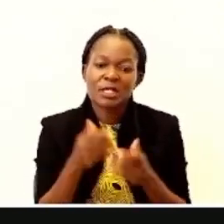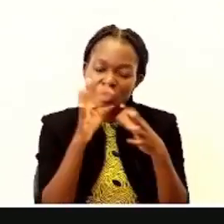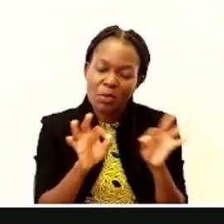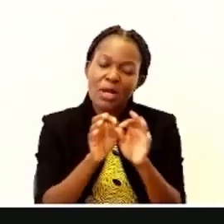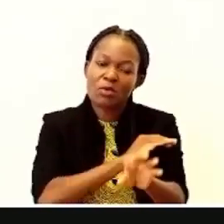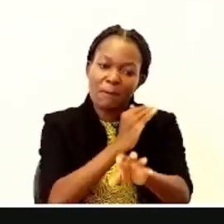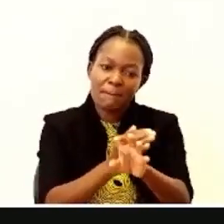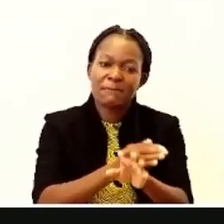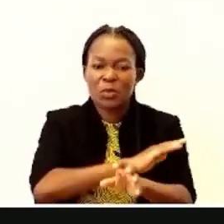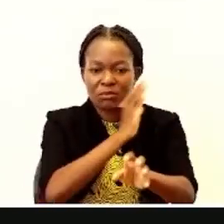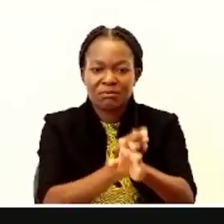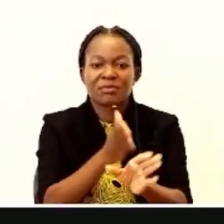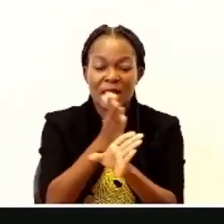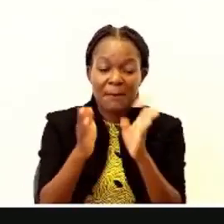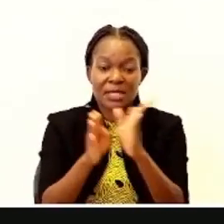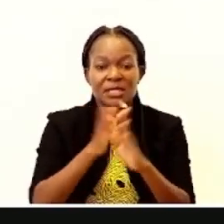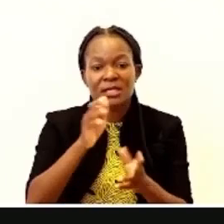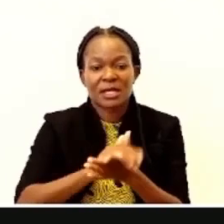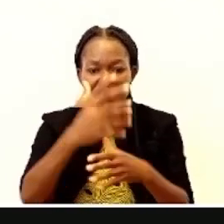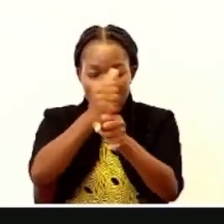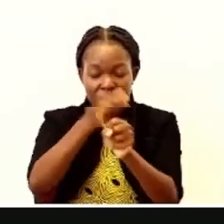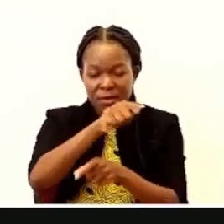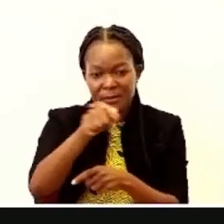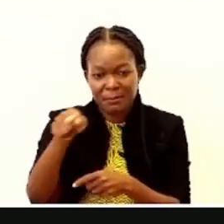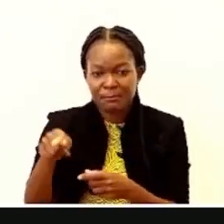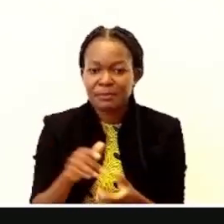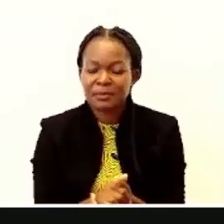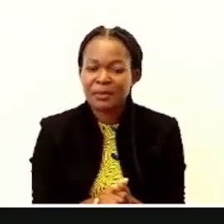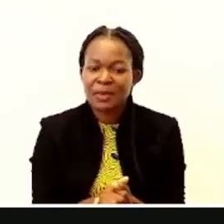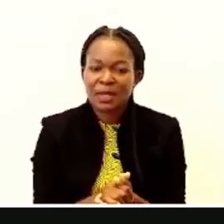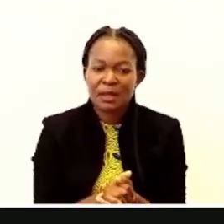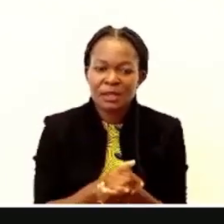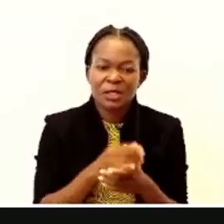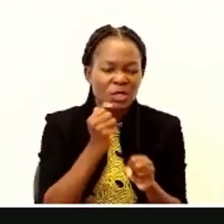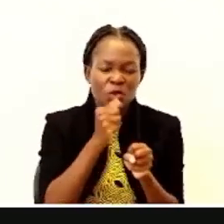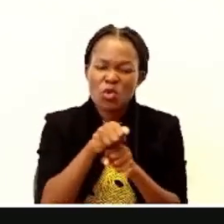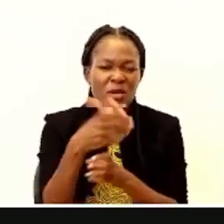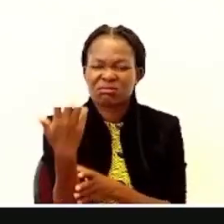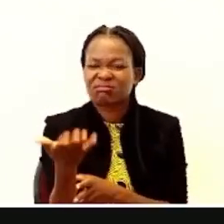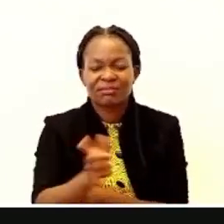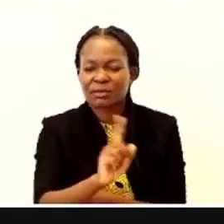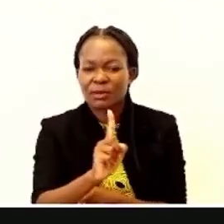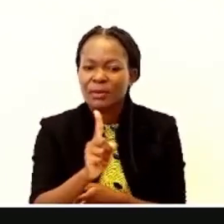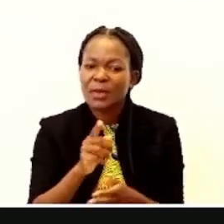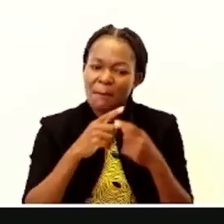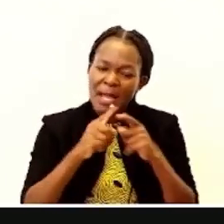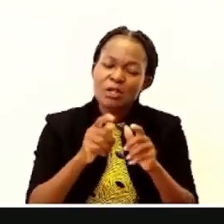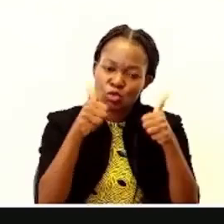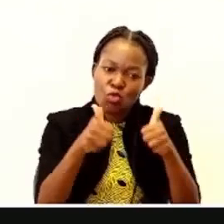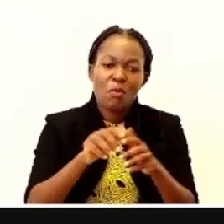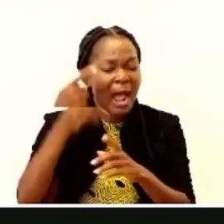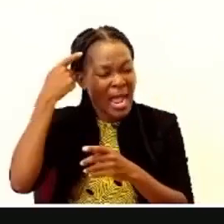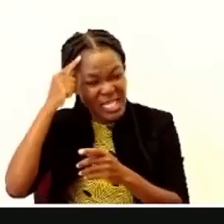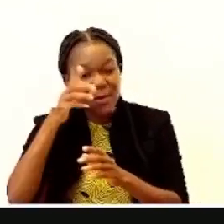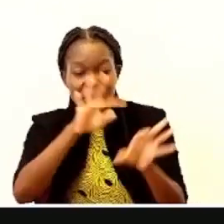There is inappropriate regulatory frameworks. And these things cannot be underestimated. And it's only through engagement by African experts